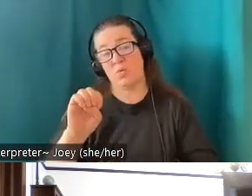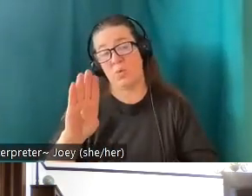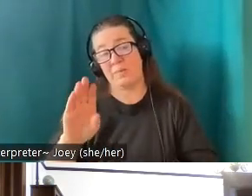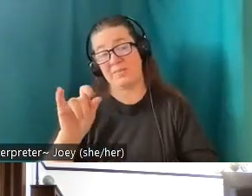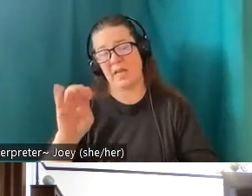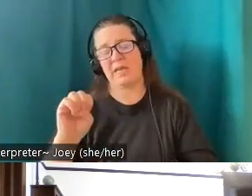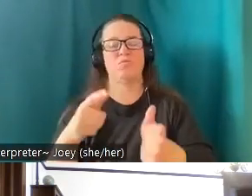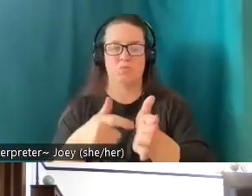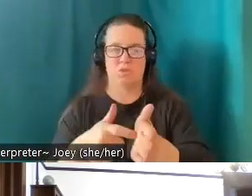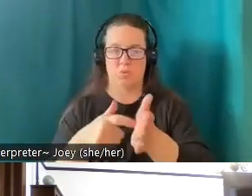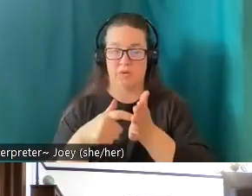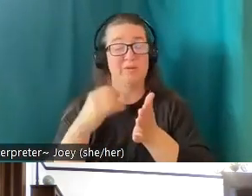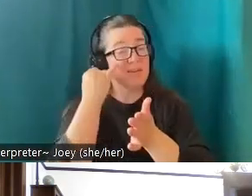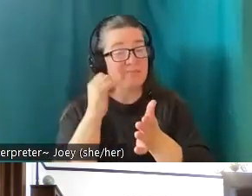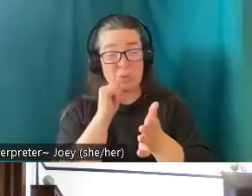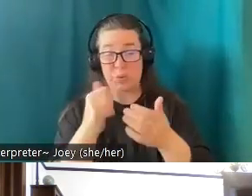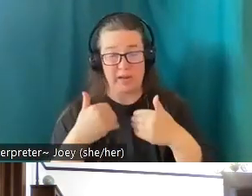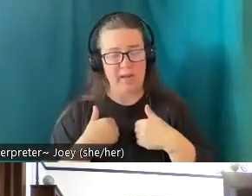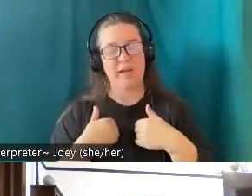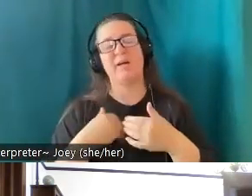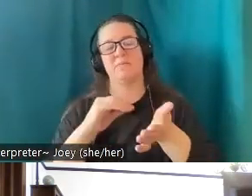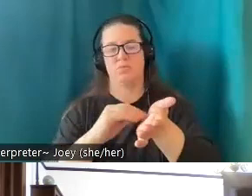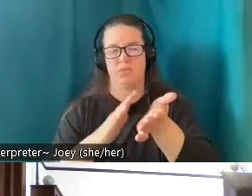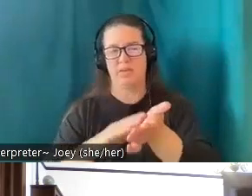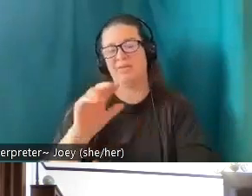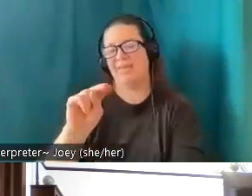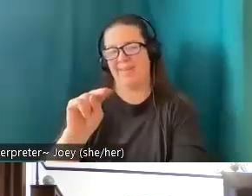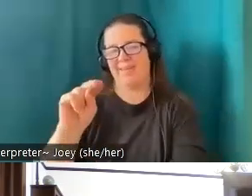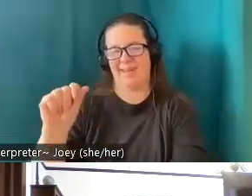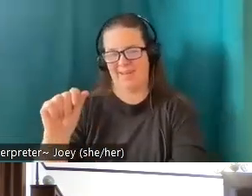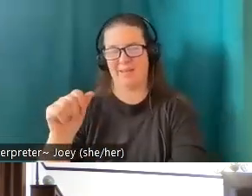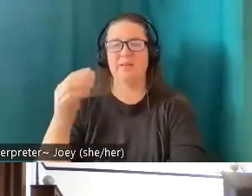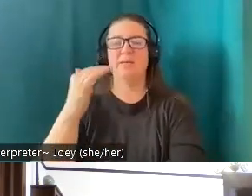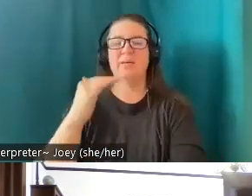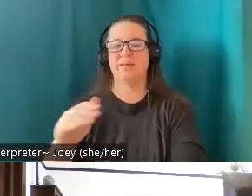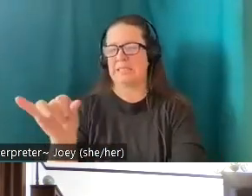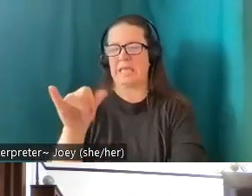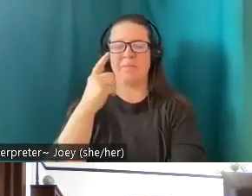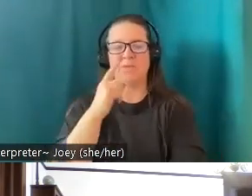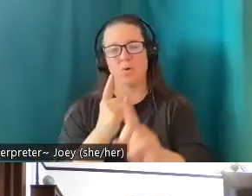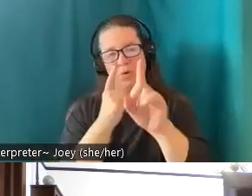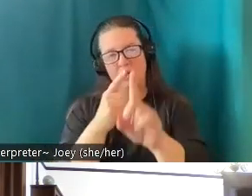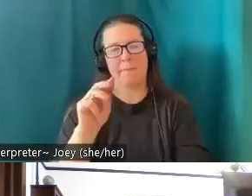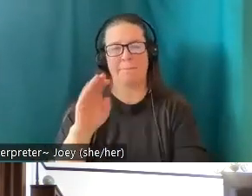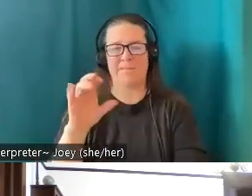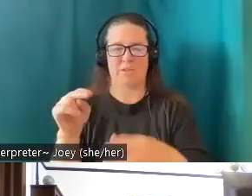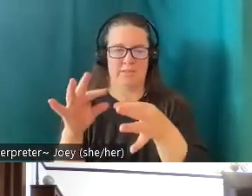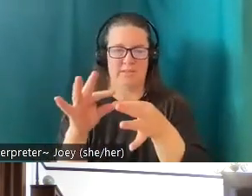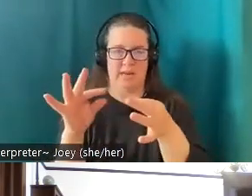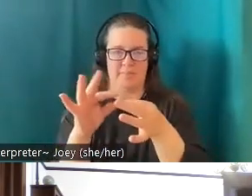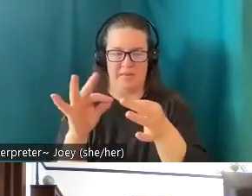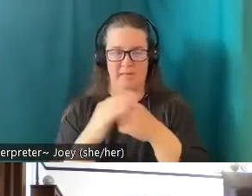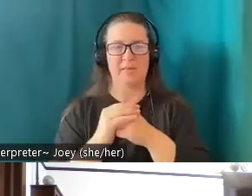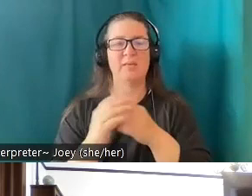website, type NA. Same for mission statement. Down here we have contact information. Primary